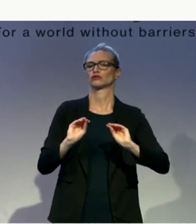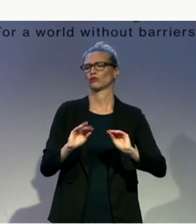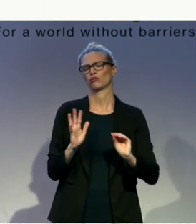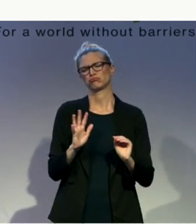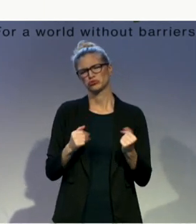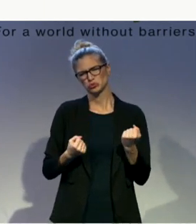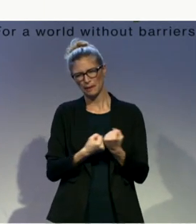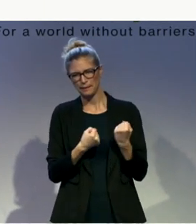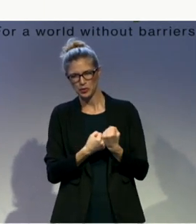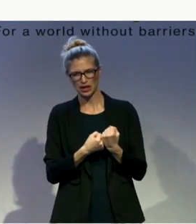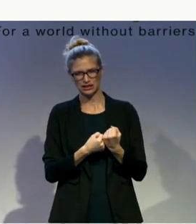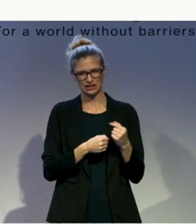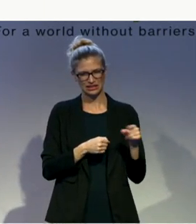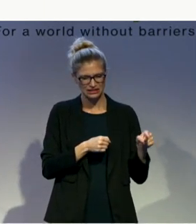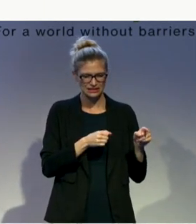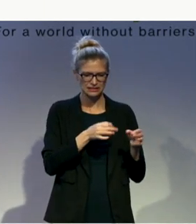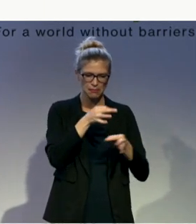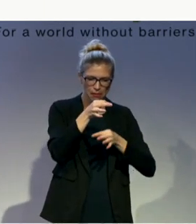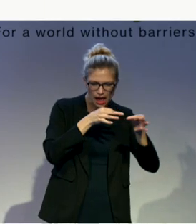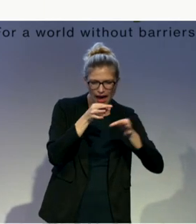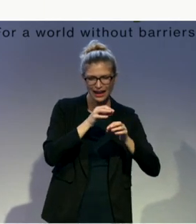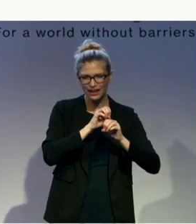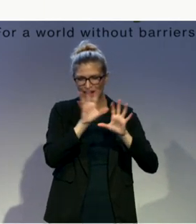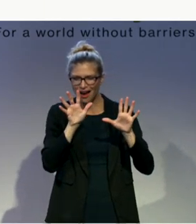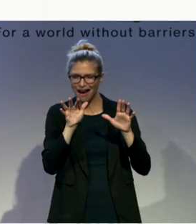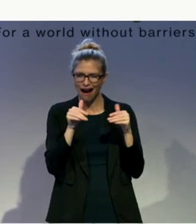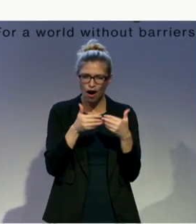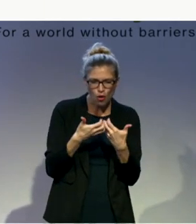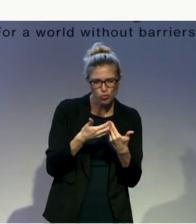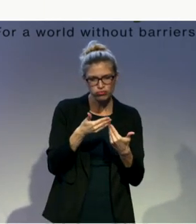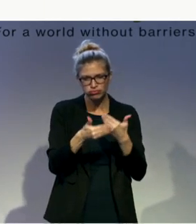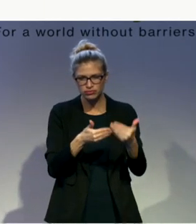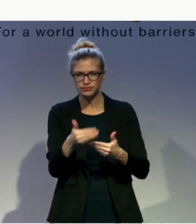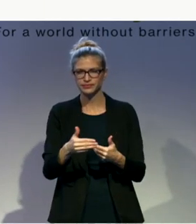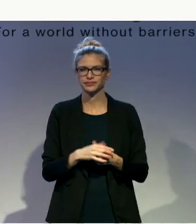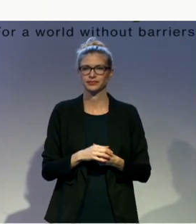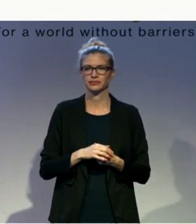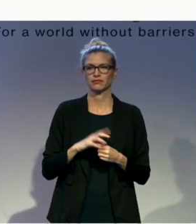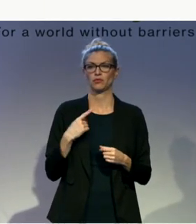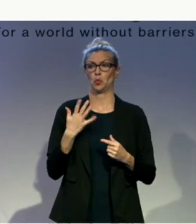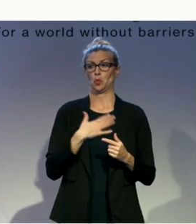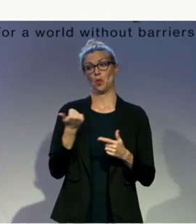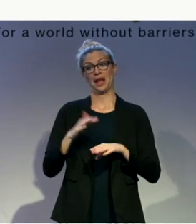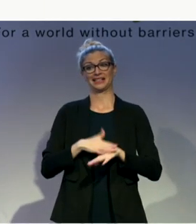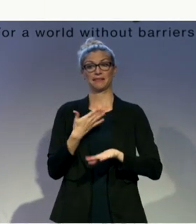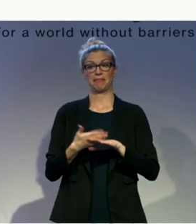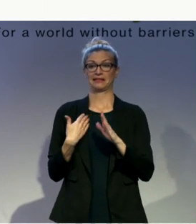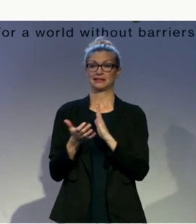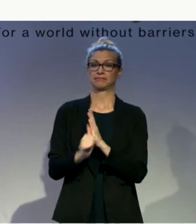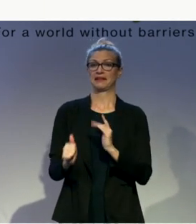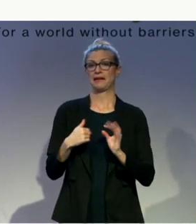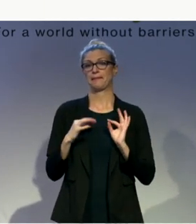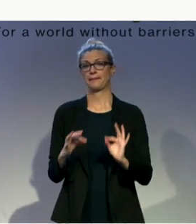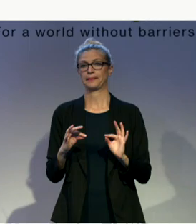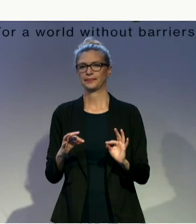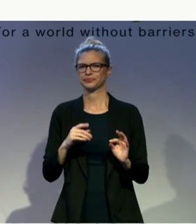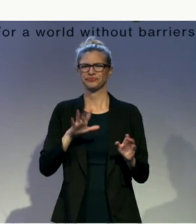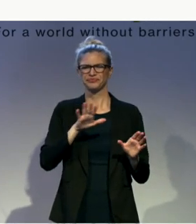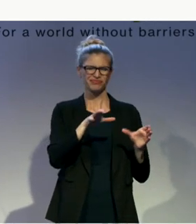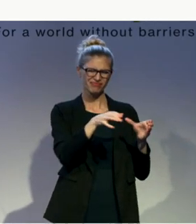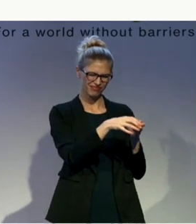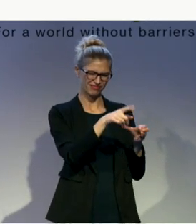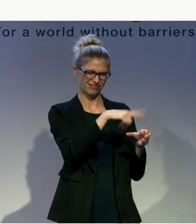politicians or to other sources. That's the main thing of doing it. And also, by having a study circle that is for